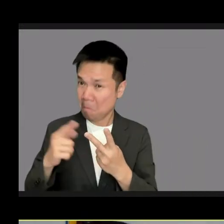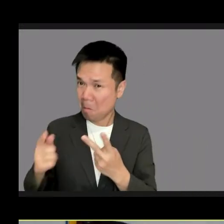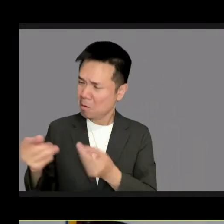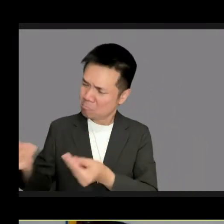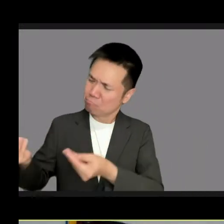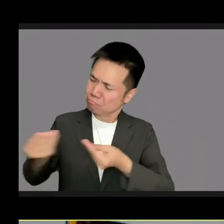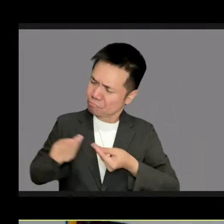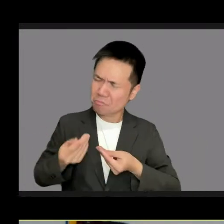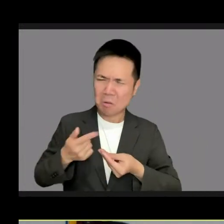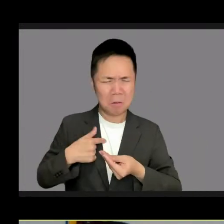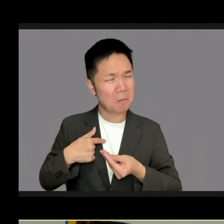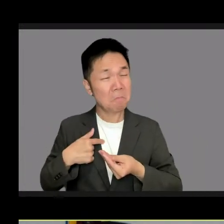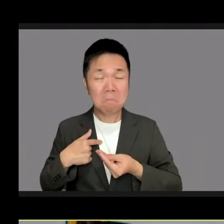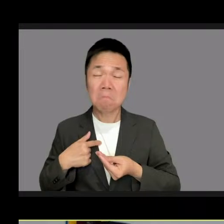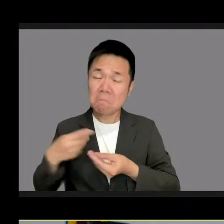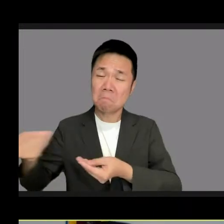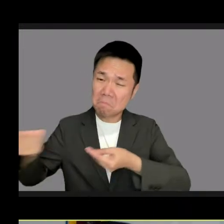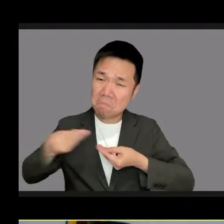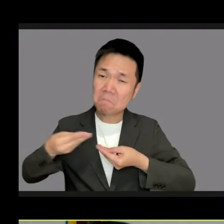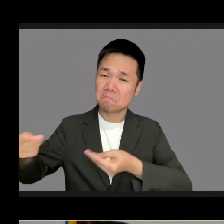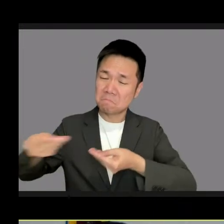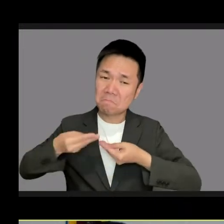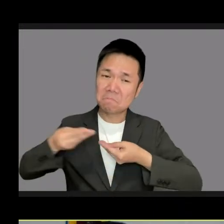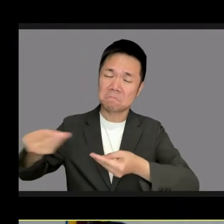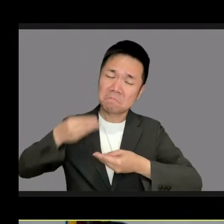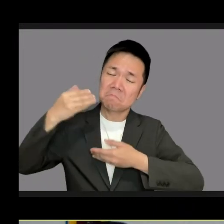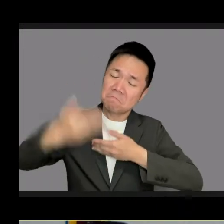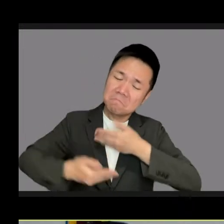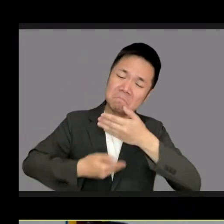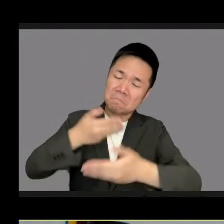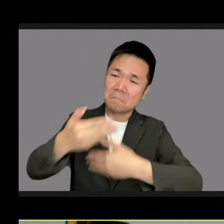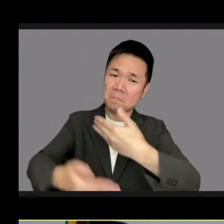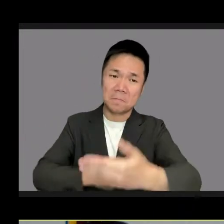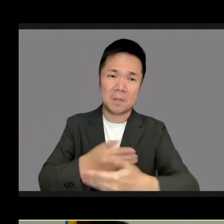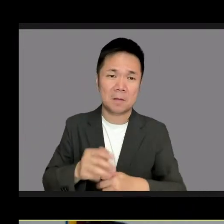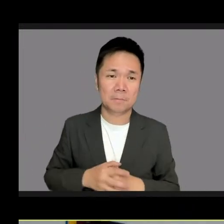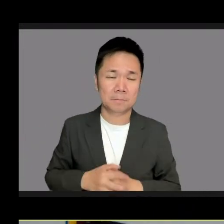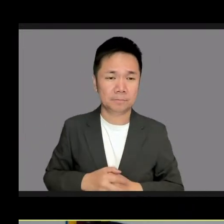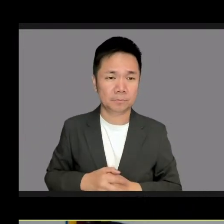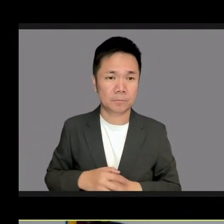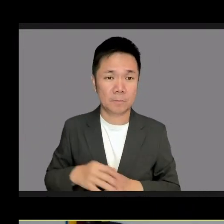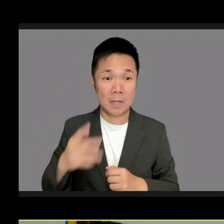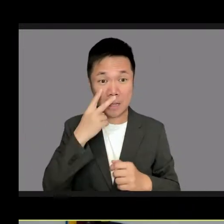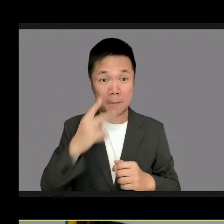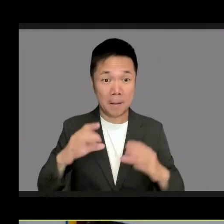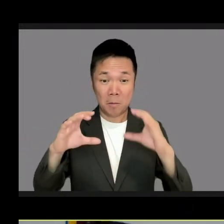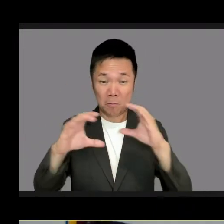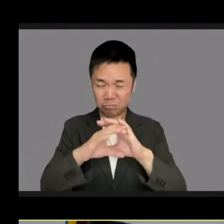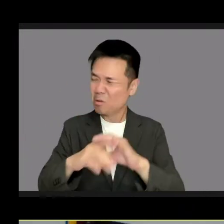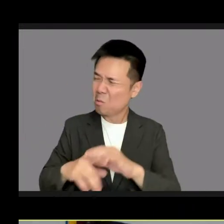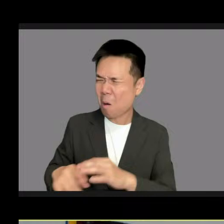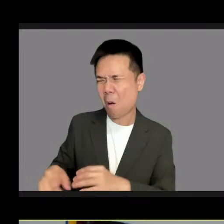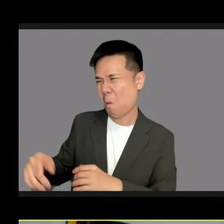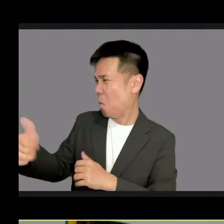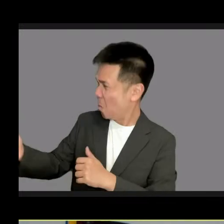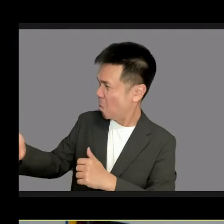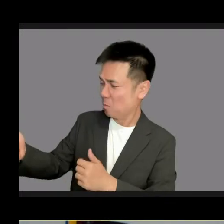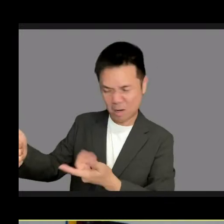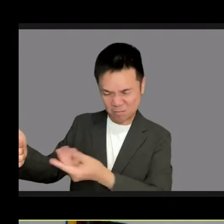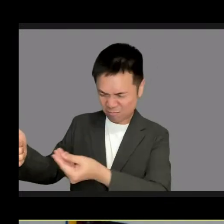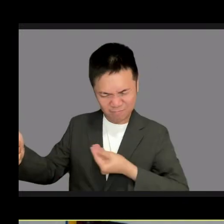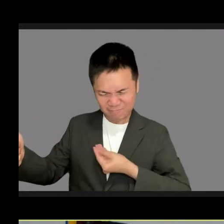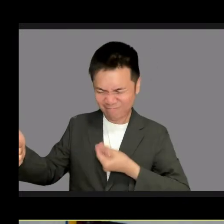something or a standard which is not viable or which is not technically feasible, it will never be implemented. So